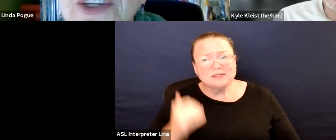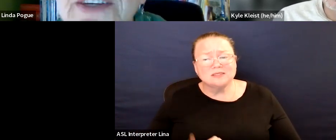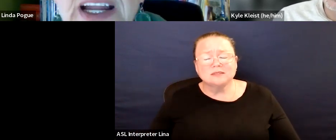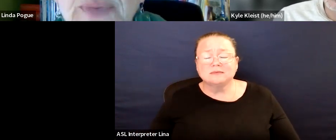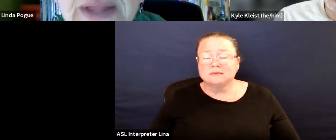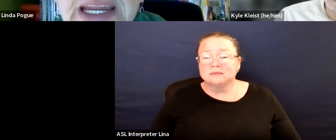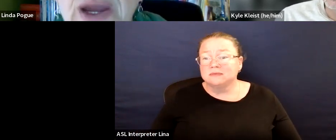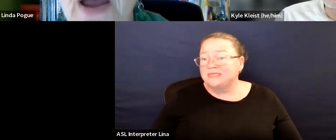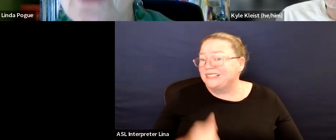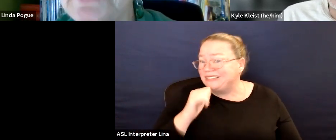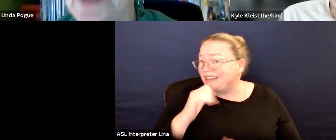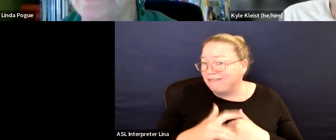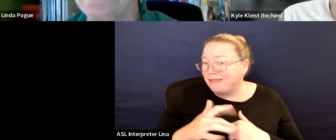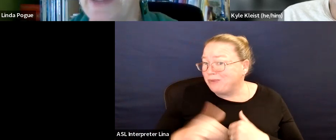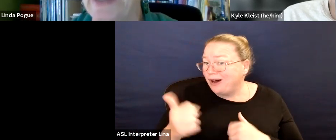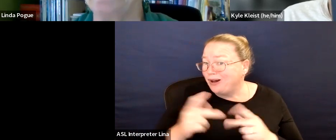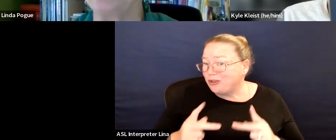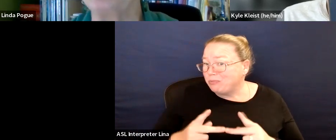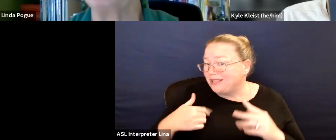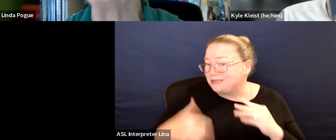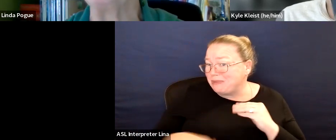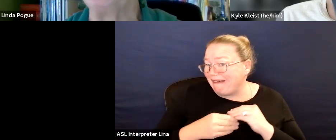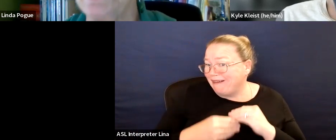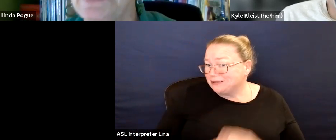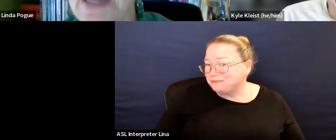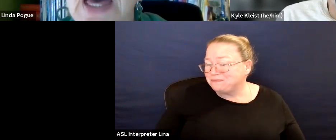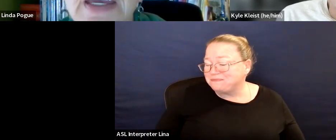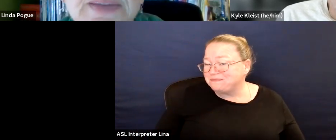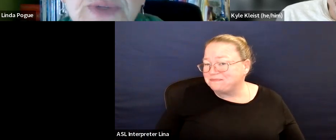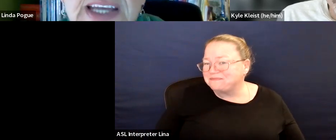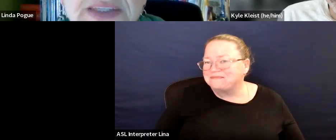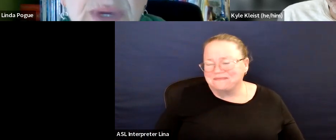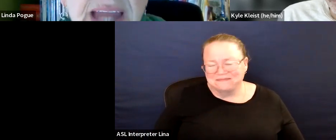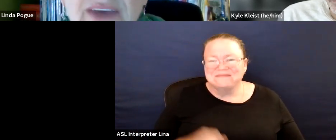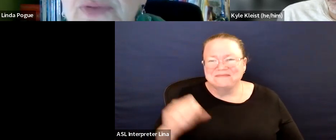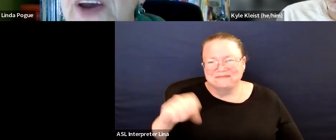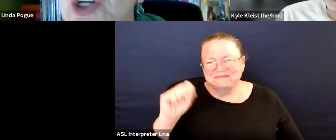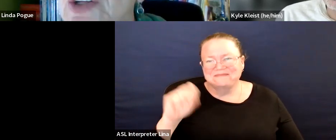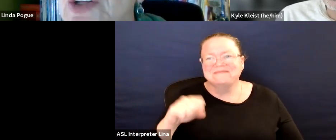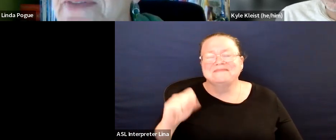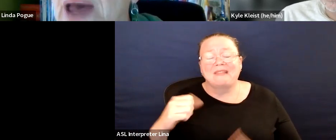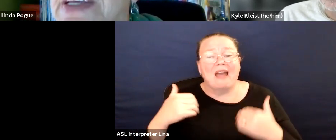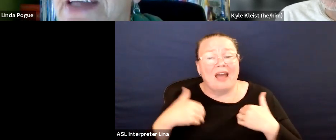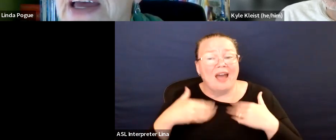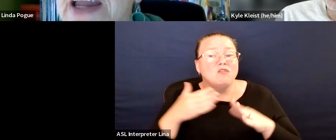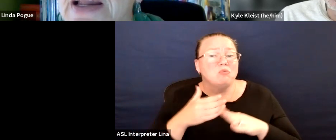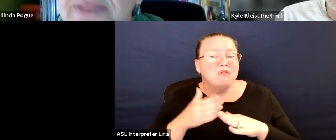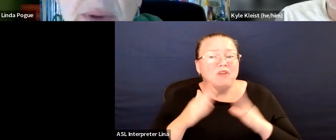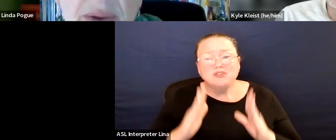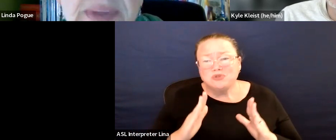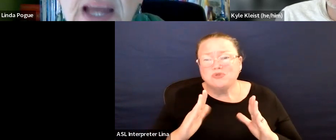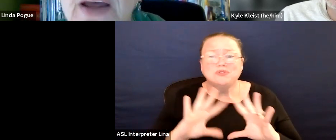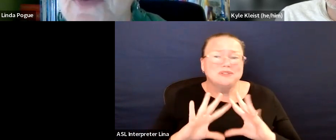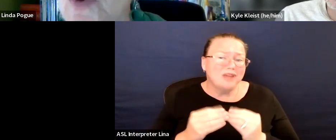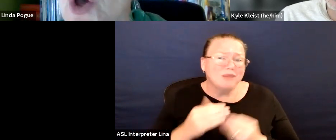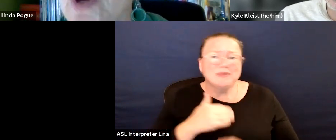That's not available anywhere else, I'd like to add. You have, yes, we can have professionals and families and